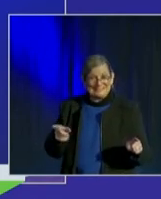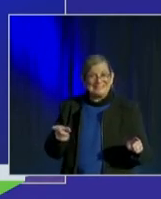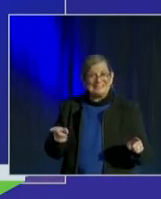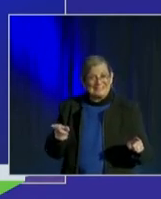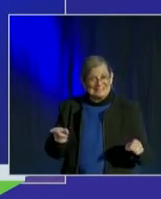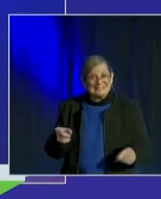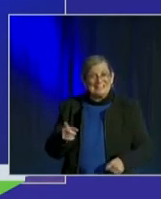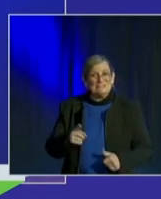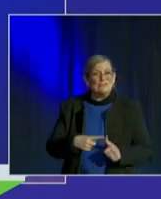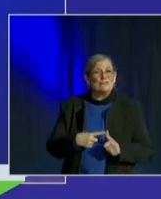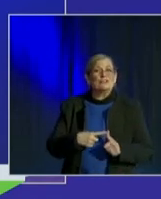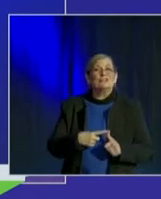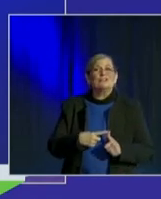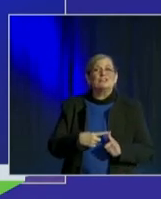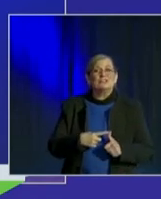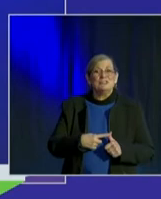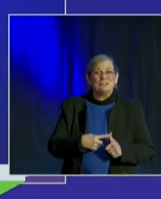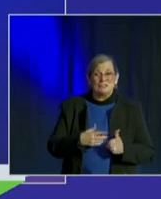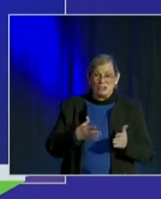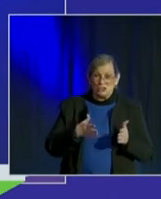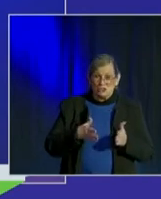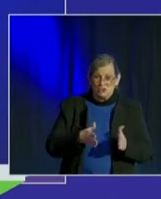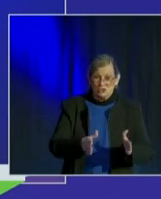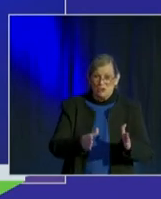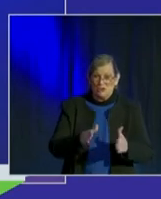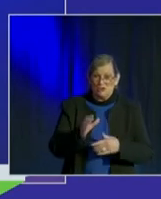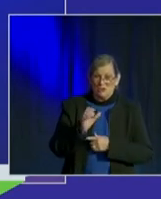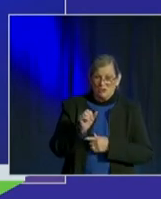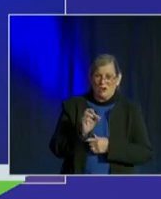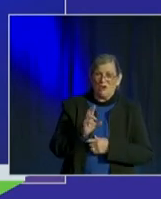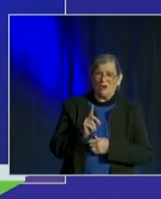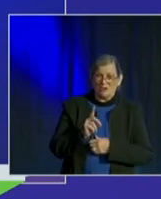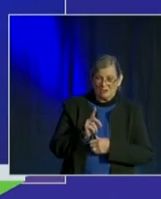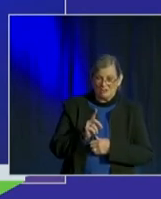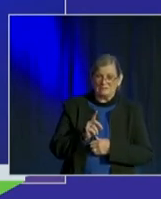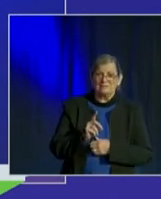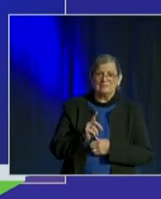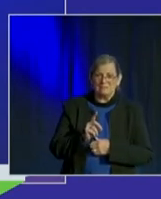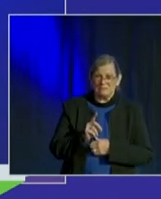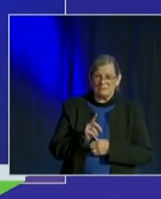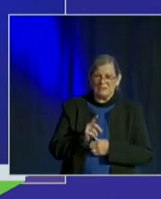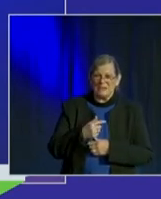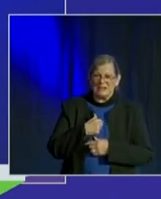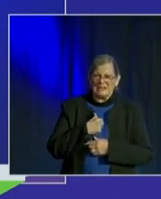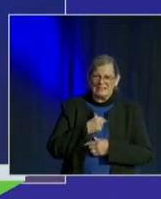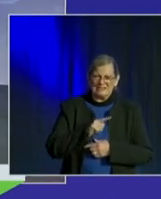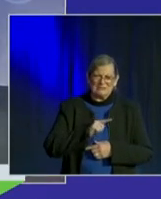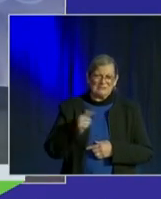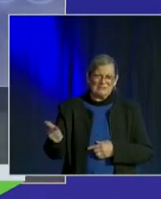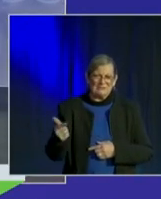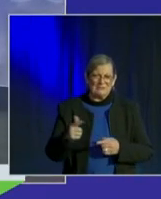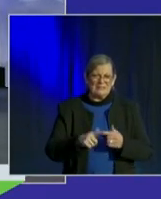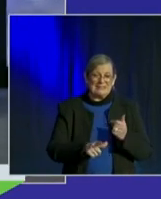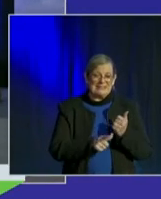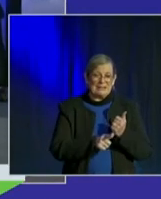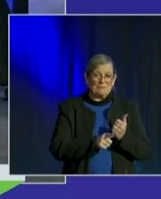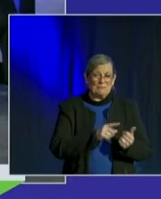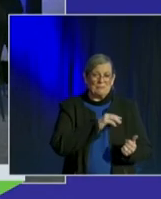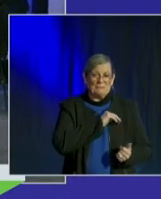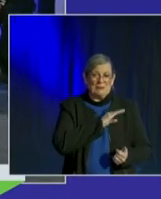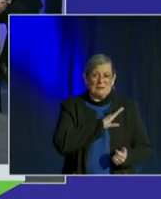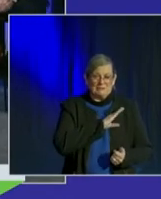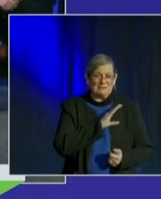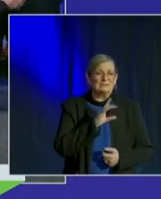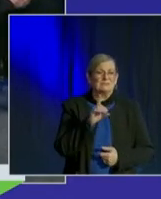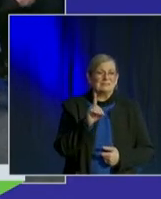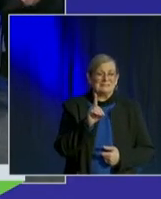with streetcar and ask Deputy Mayor Babers to talk about that. Yes, thank you so much for that question